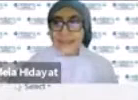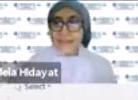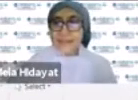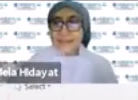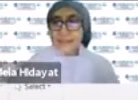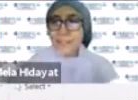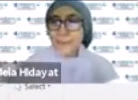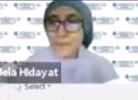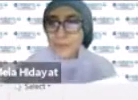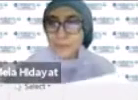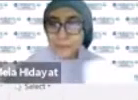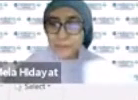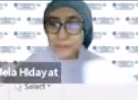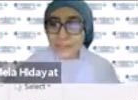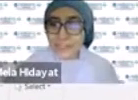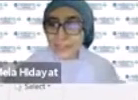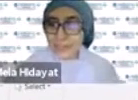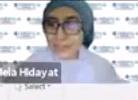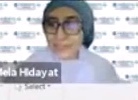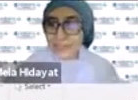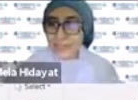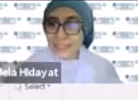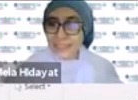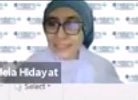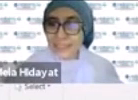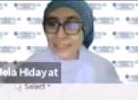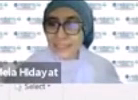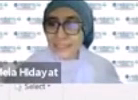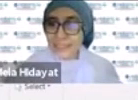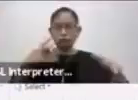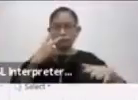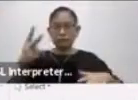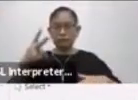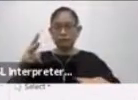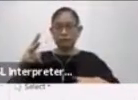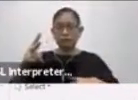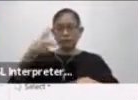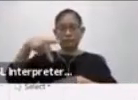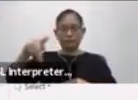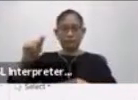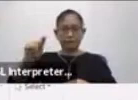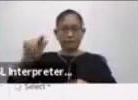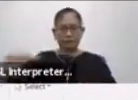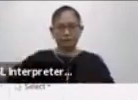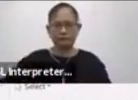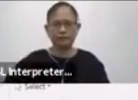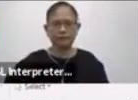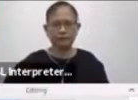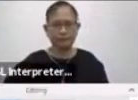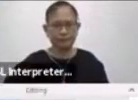Yeah. Please confirm if you have seen my screen. Yes. Yes.